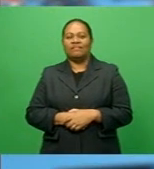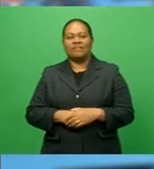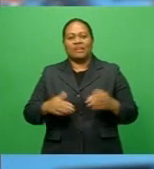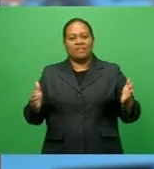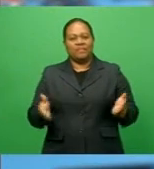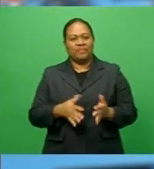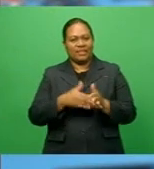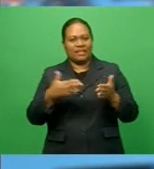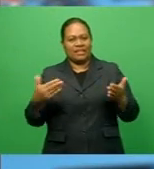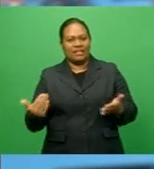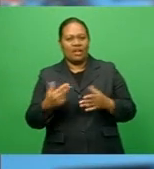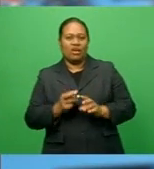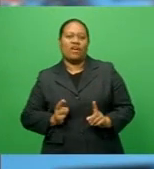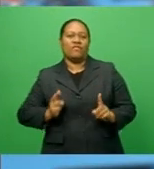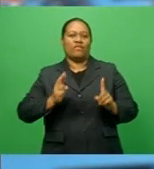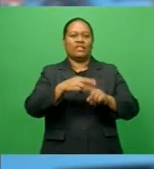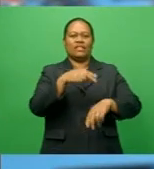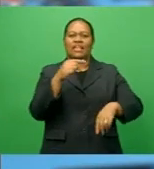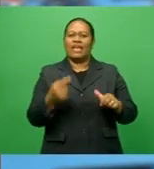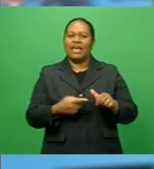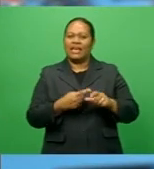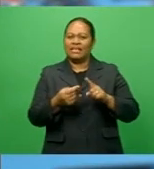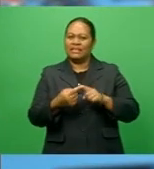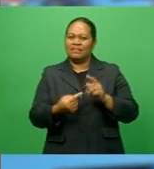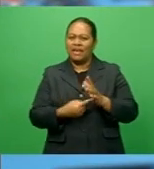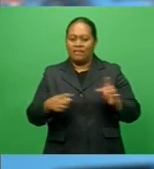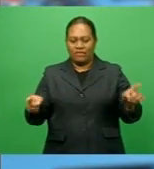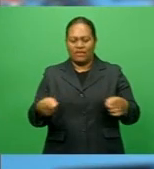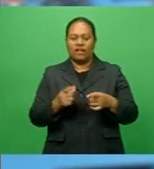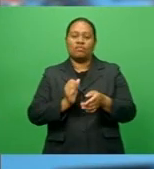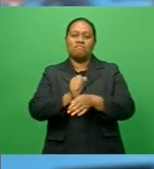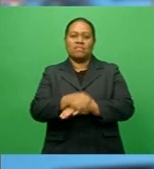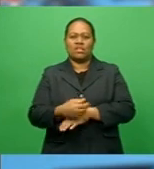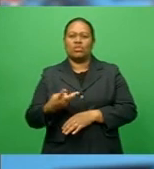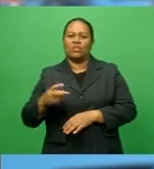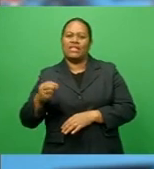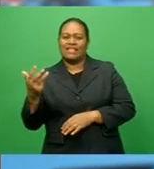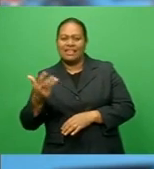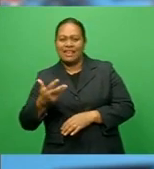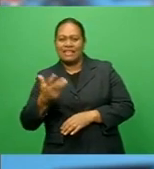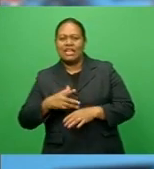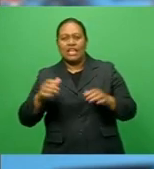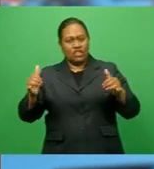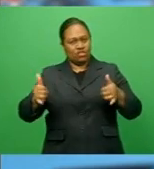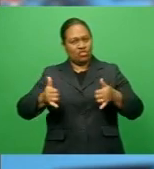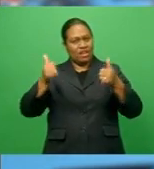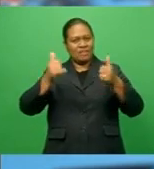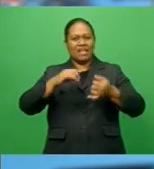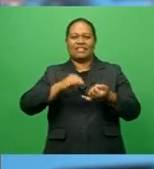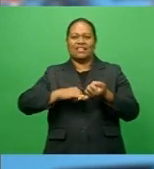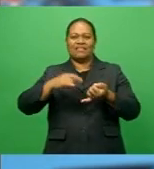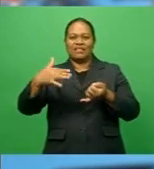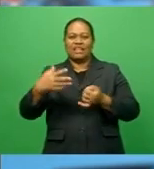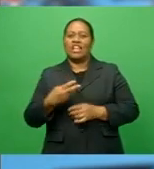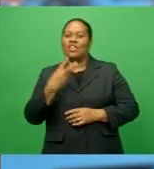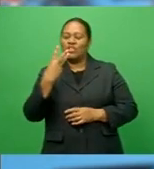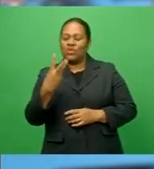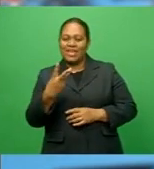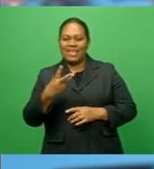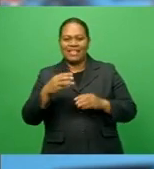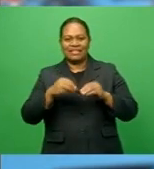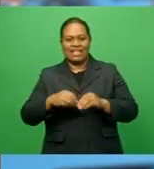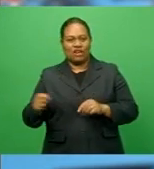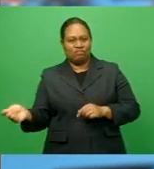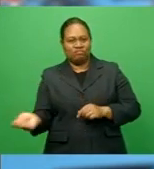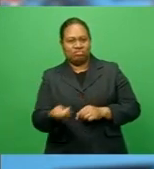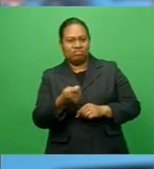Rafael Nadal reached the ATP Finals last fall by beating 2019 champion Stefanos Tsitsipas in 3 sets.